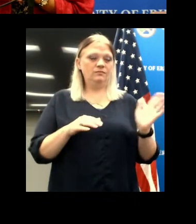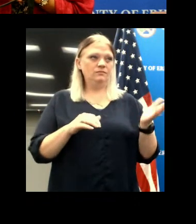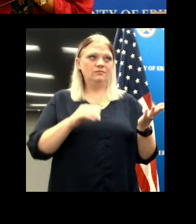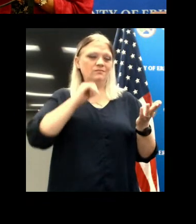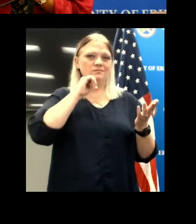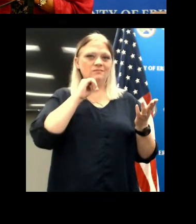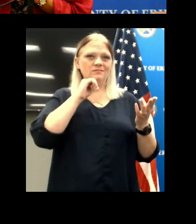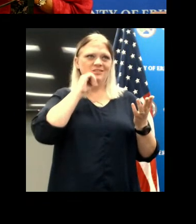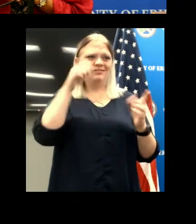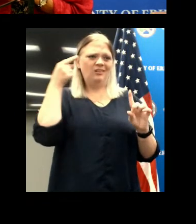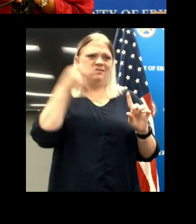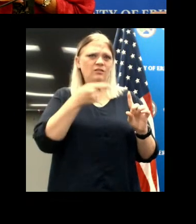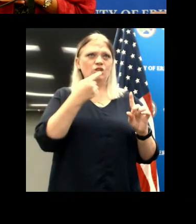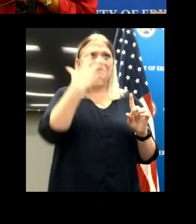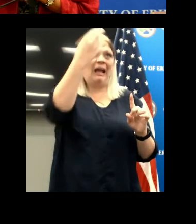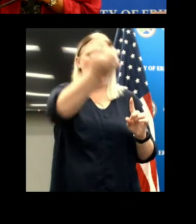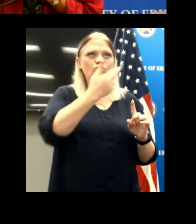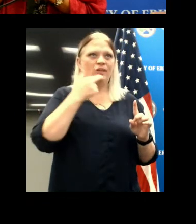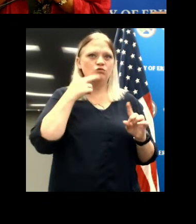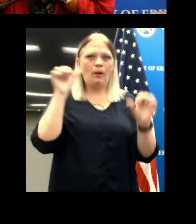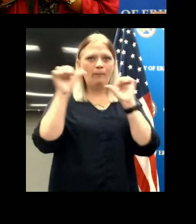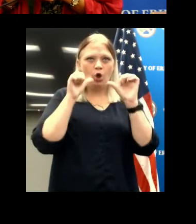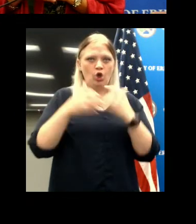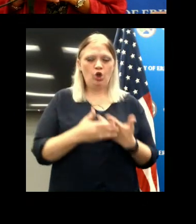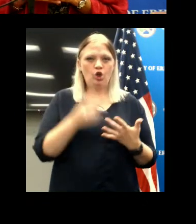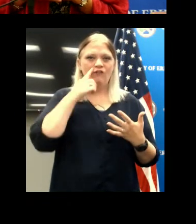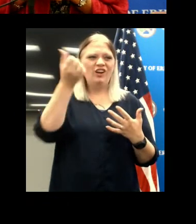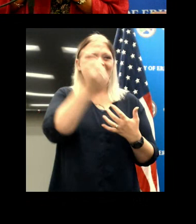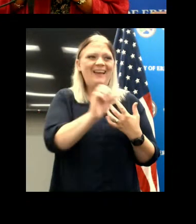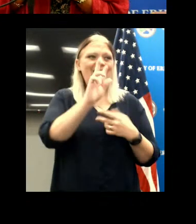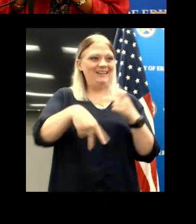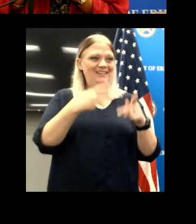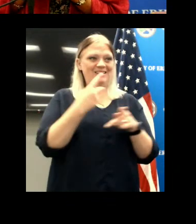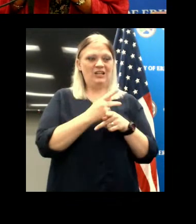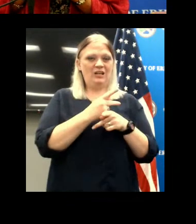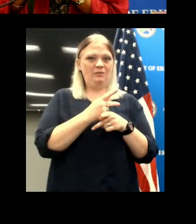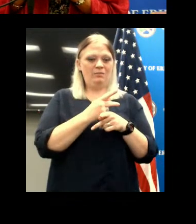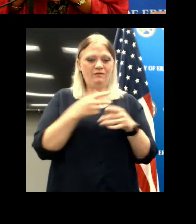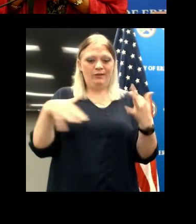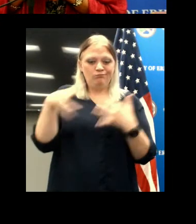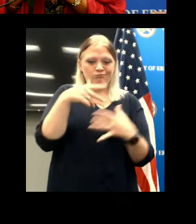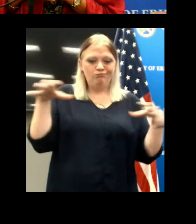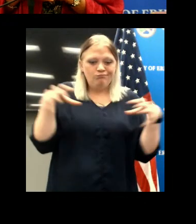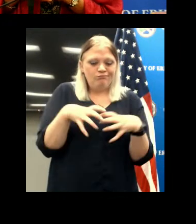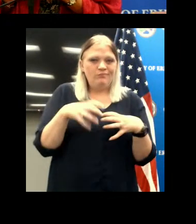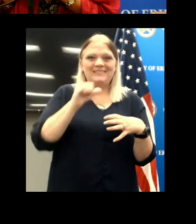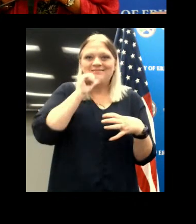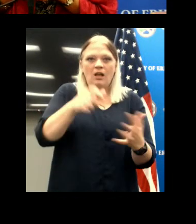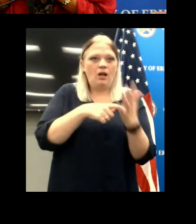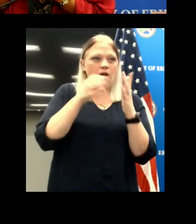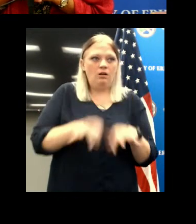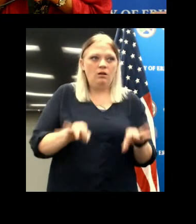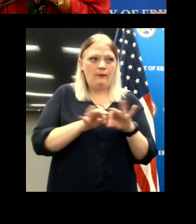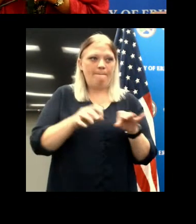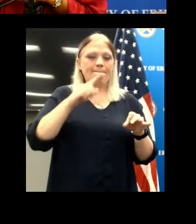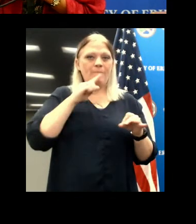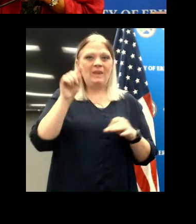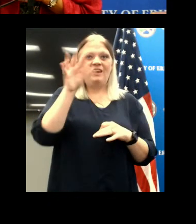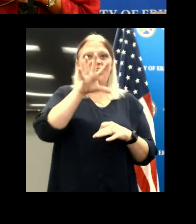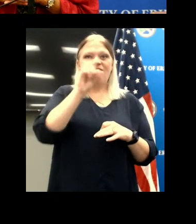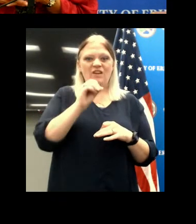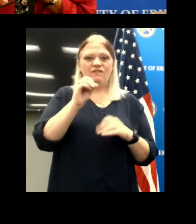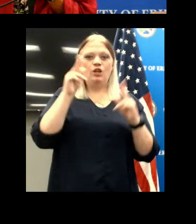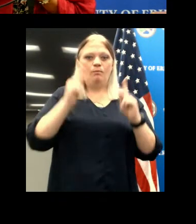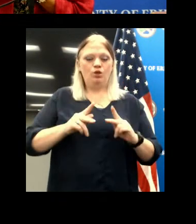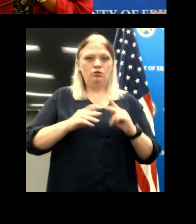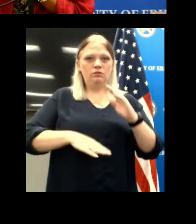about going out to a restaurant and bar. For any type of gathering that is not essential, there is a 50-person